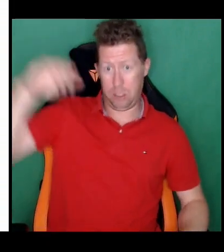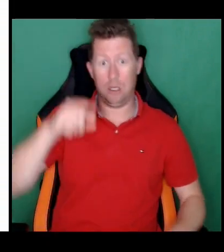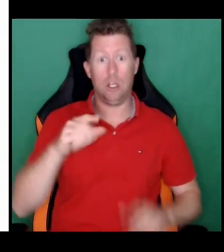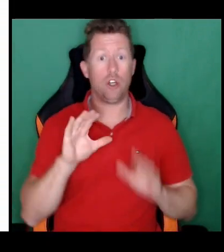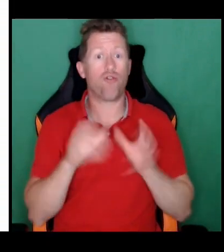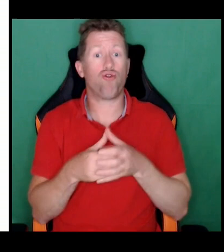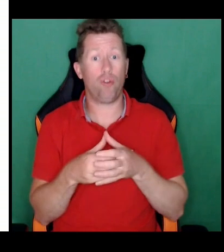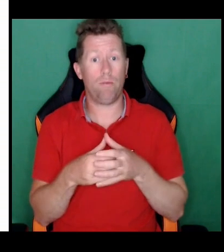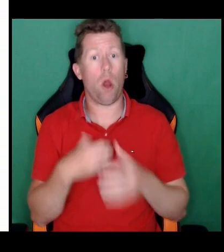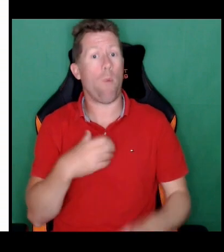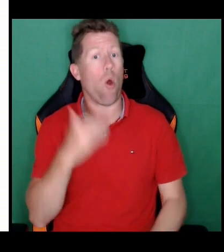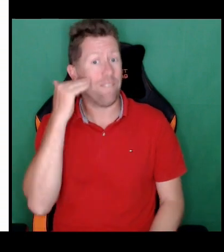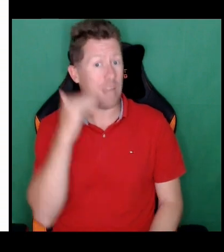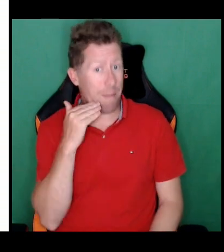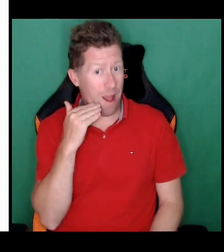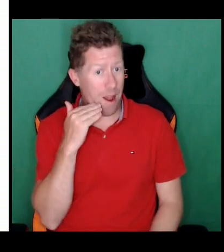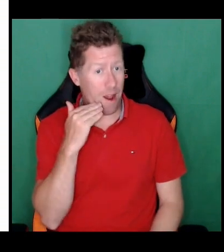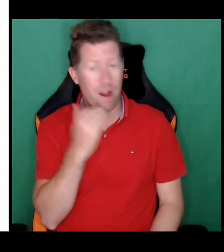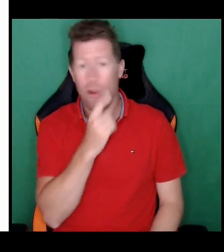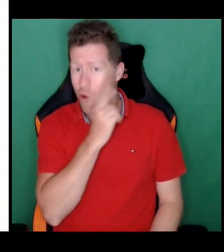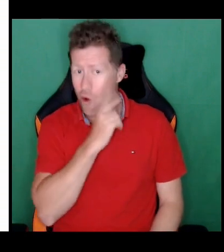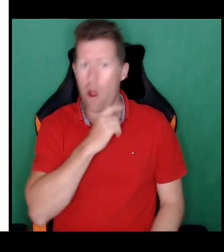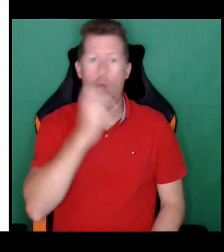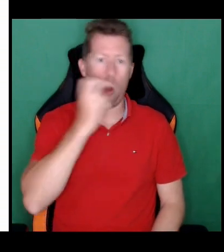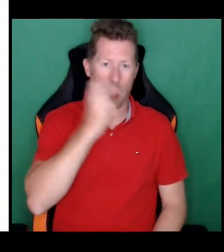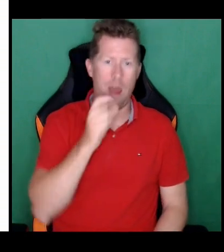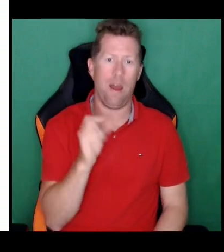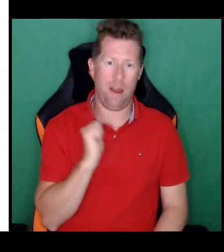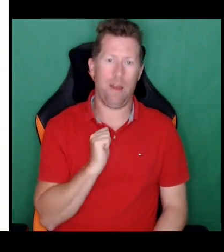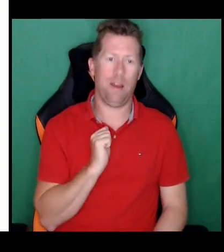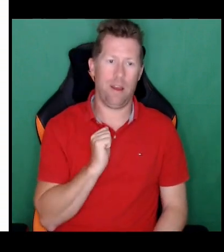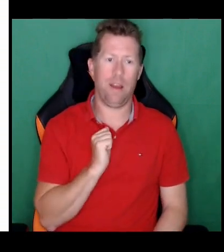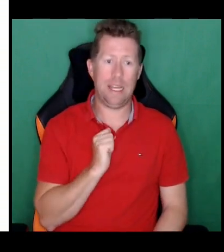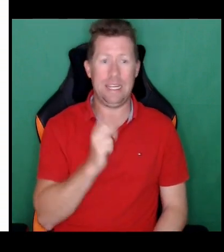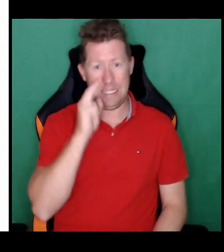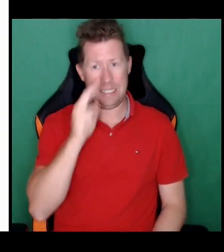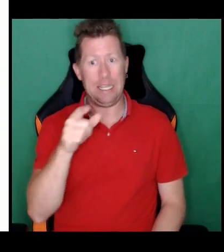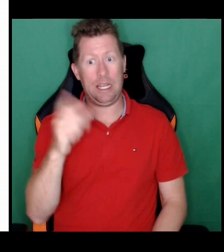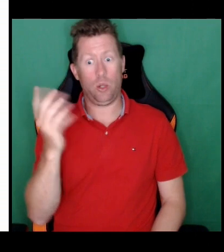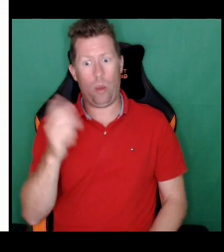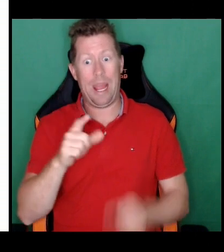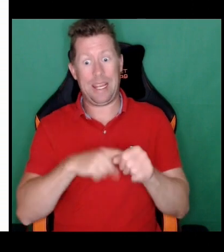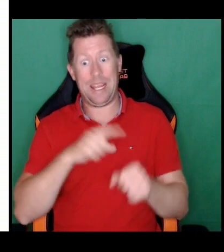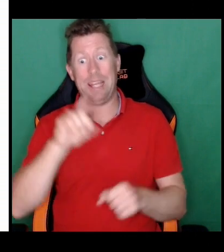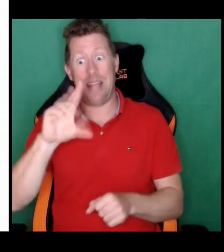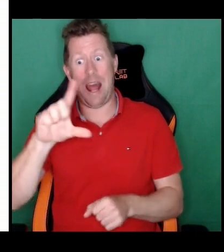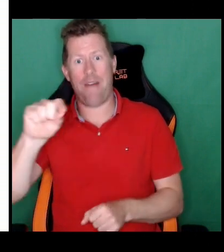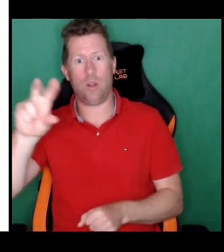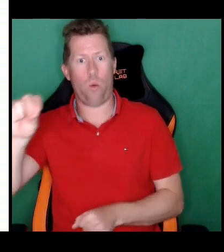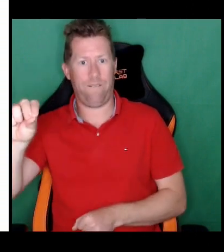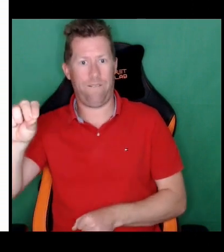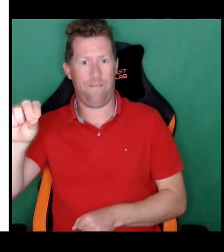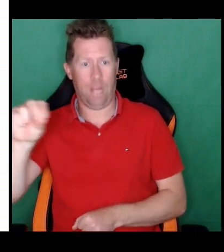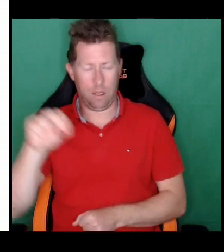far more female and older. So we see now a skew towards the upper high school years.